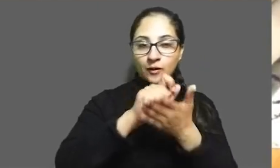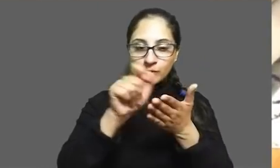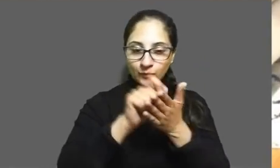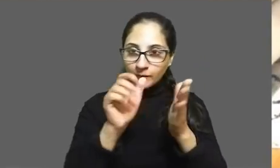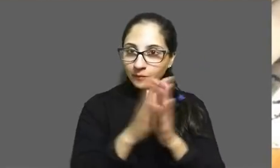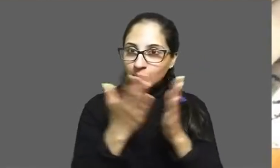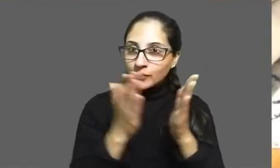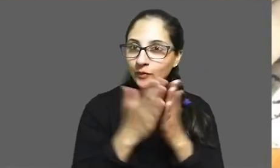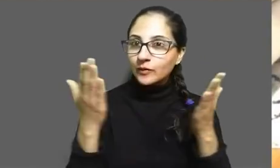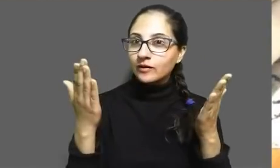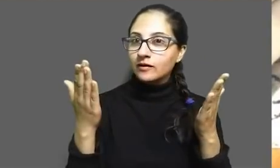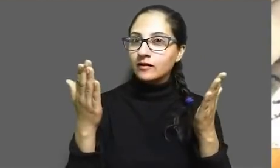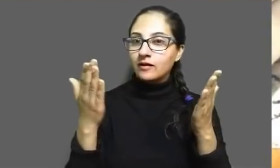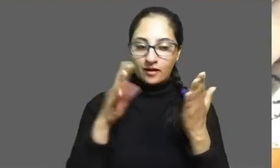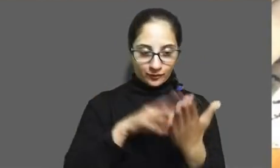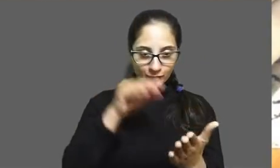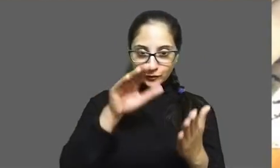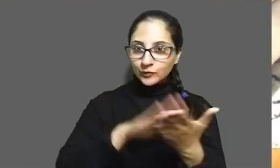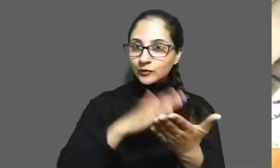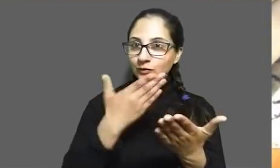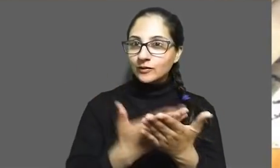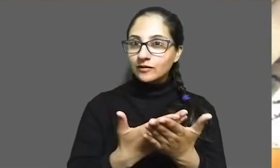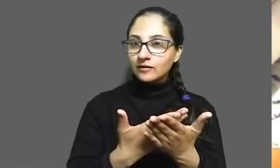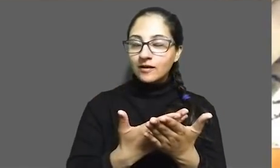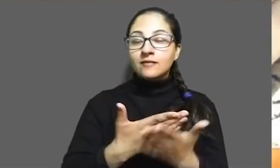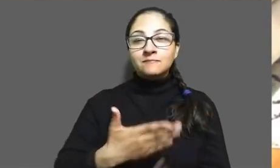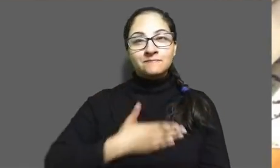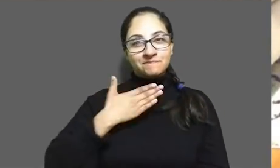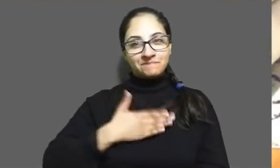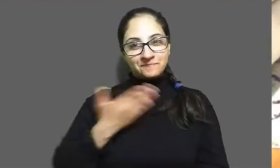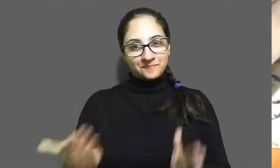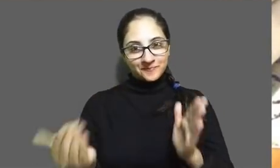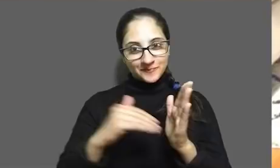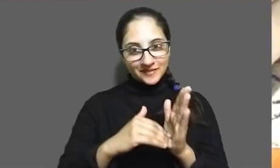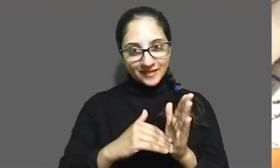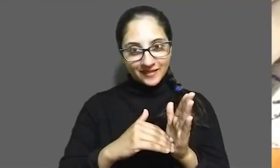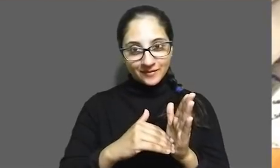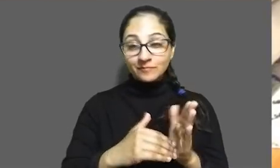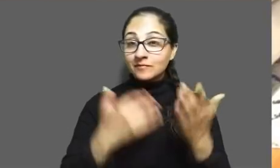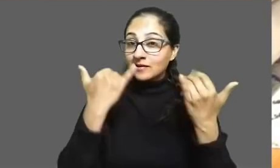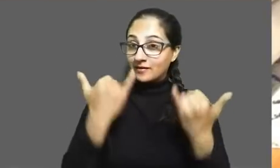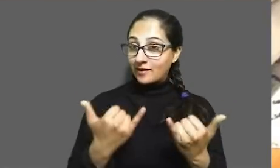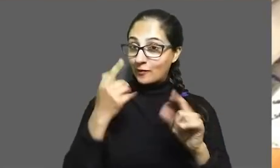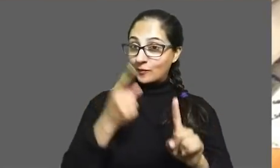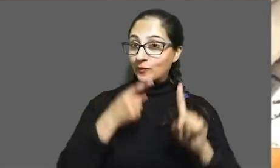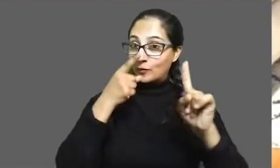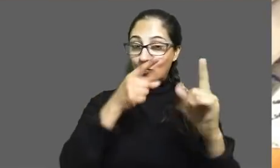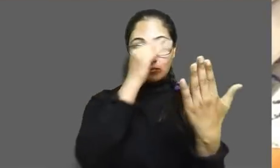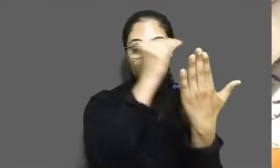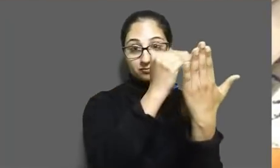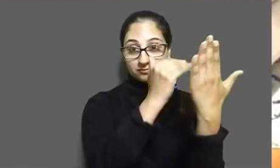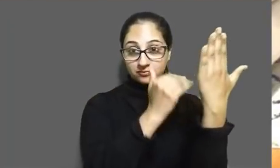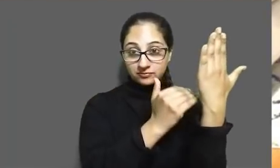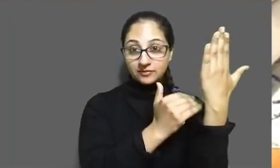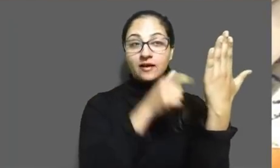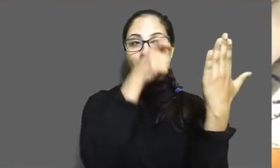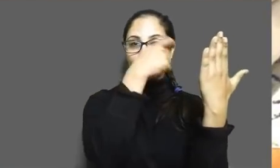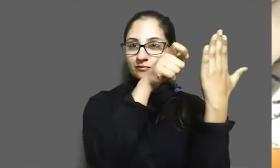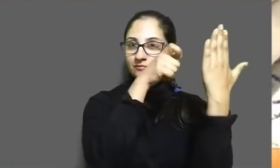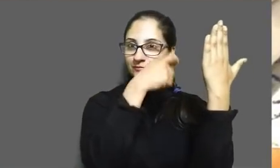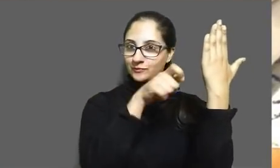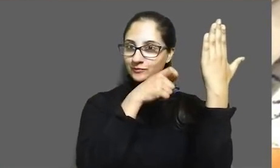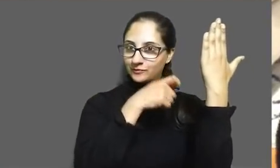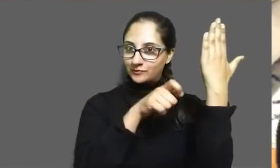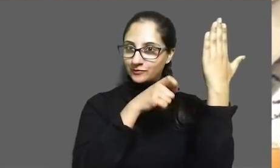volunteer for causes that are important to me. I even learned to cook, finally. And I am